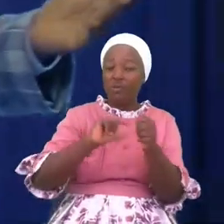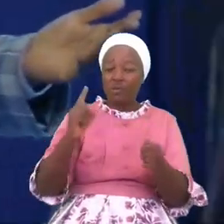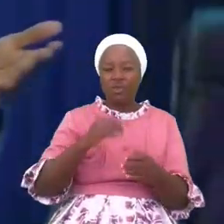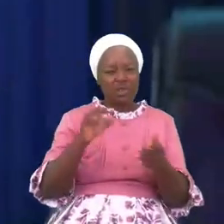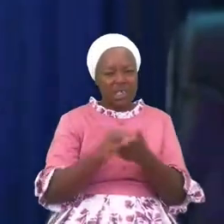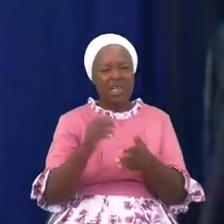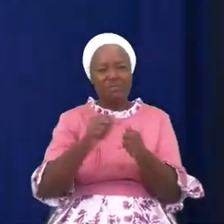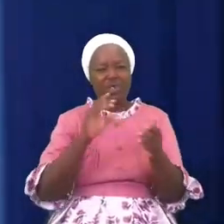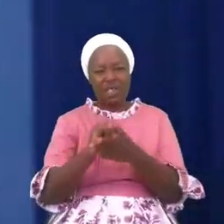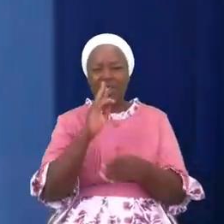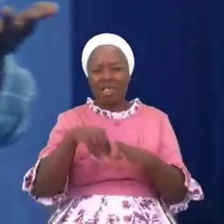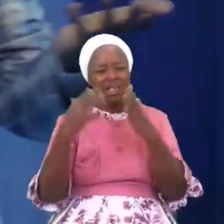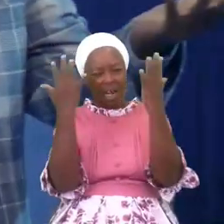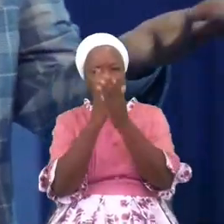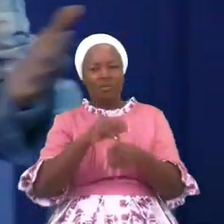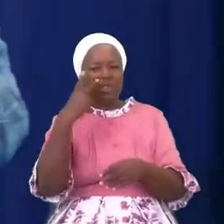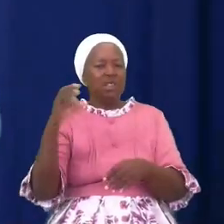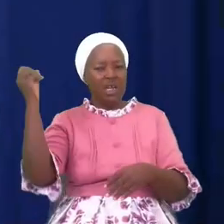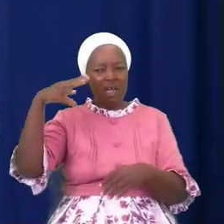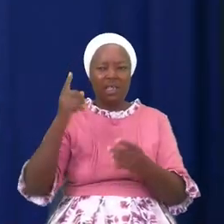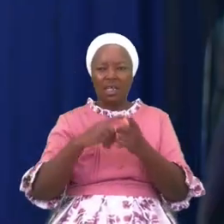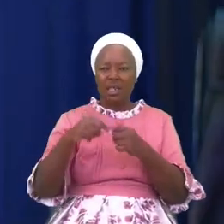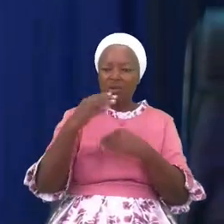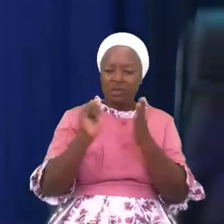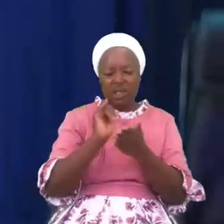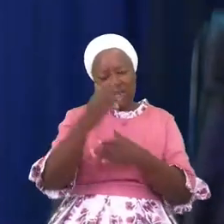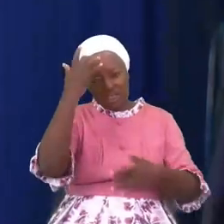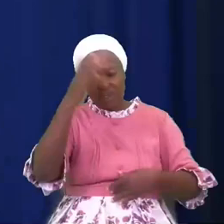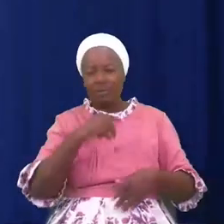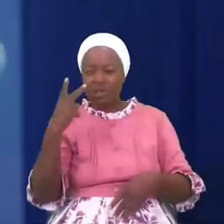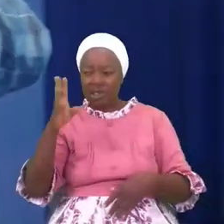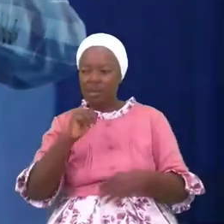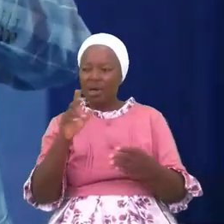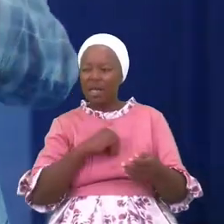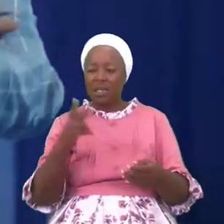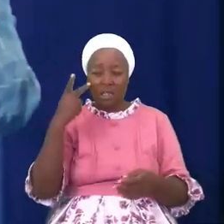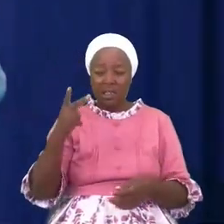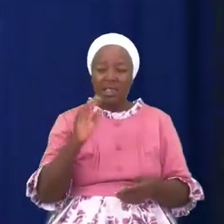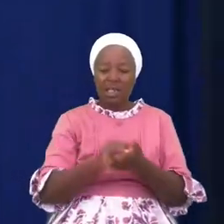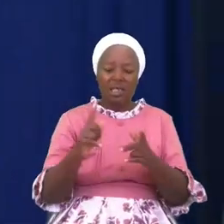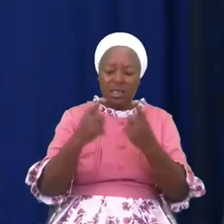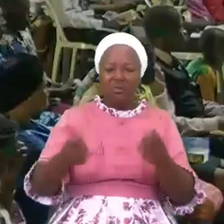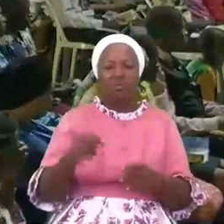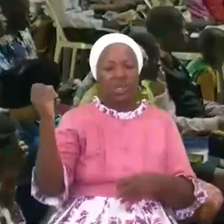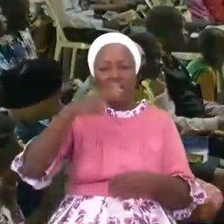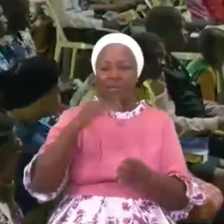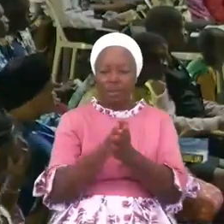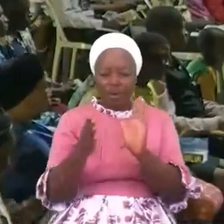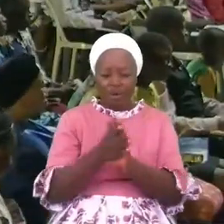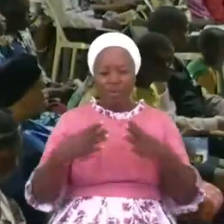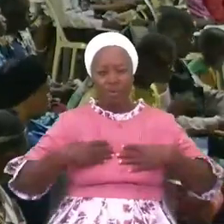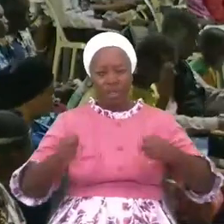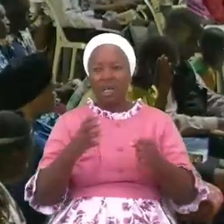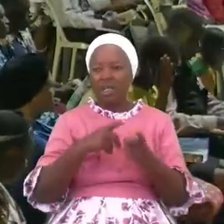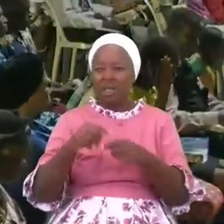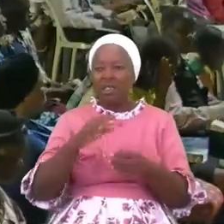will see him, the great light, and they will get here. And that's why the GCK has come to you. You will